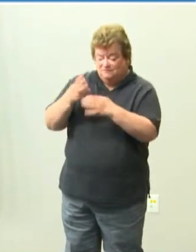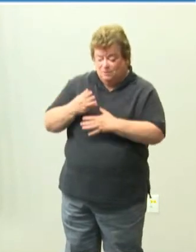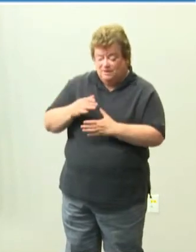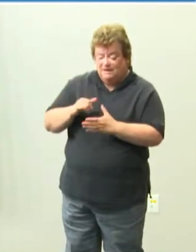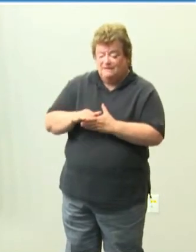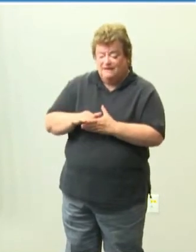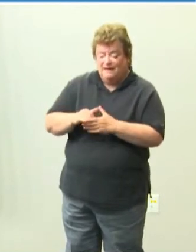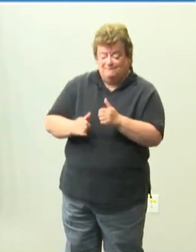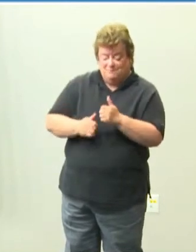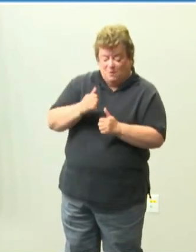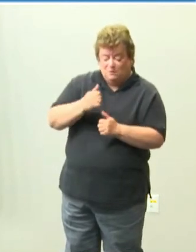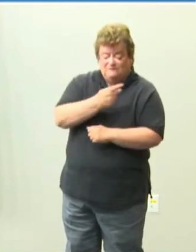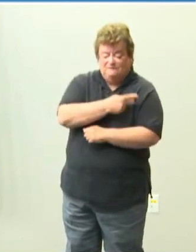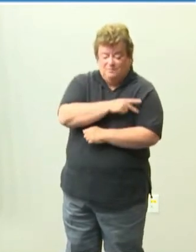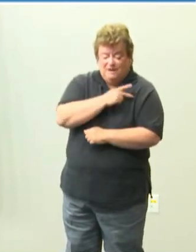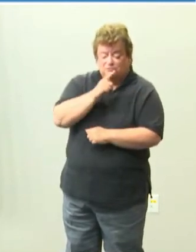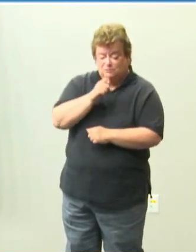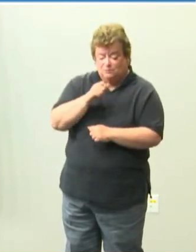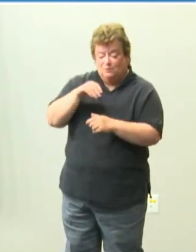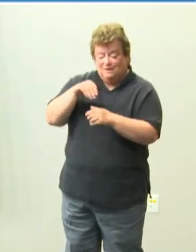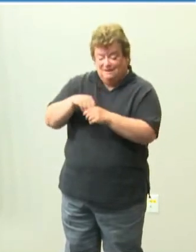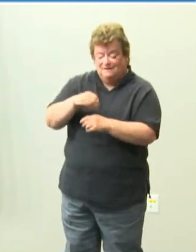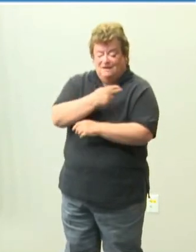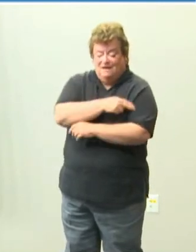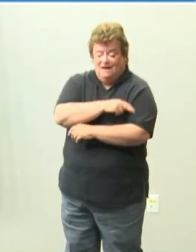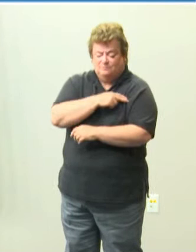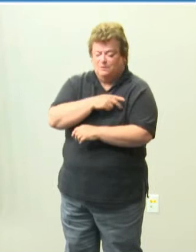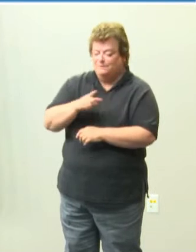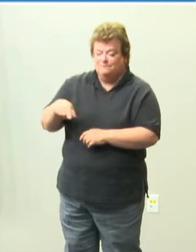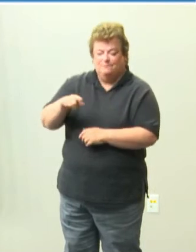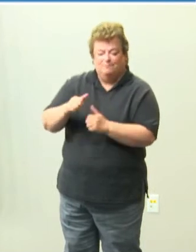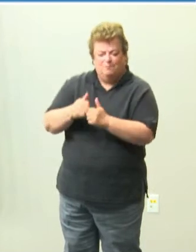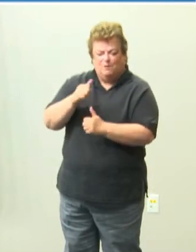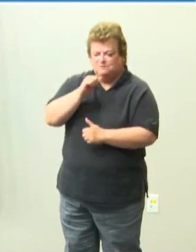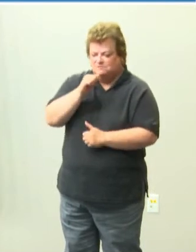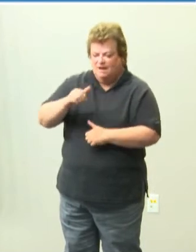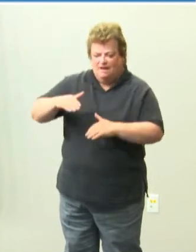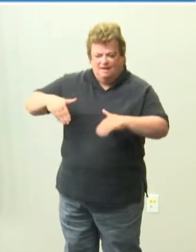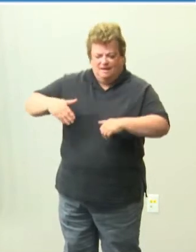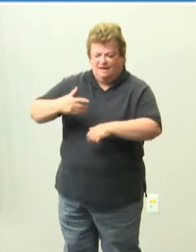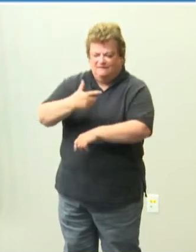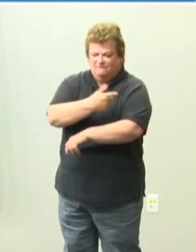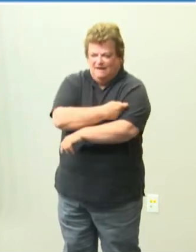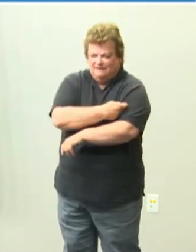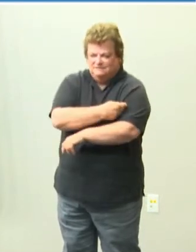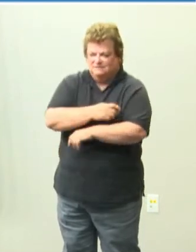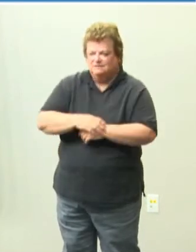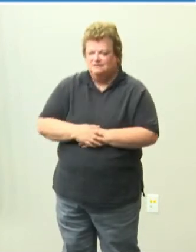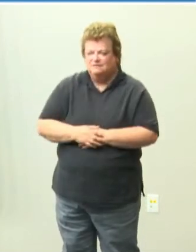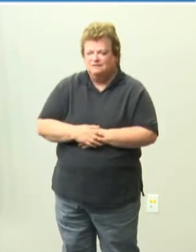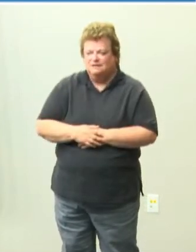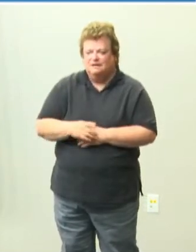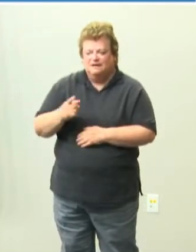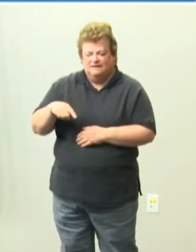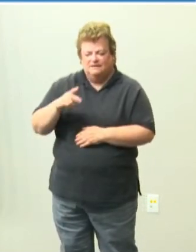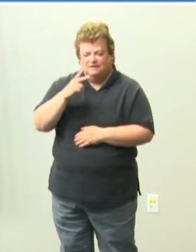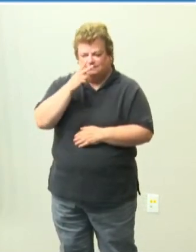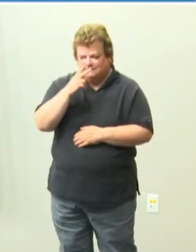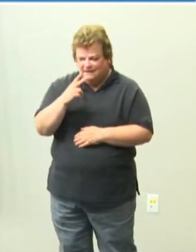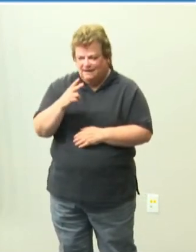patients currently hospitalized are unvaccinated, and that many of the cases they're seeing are very